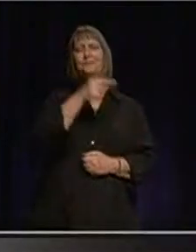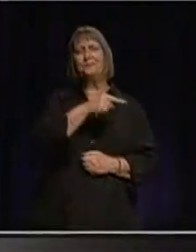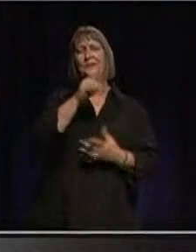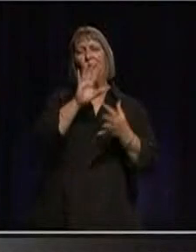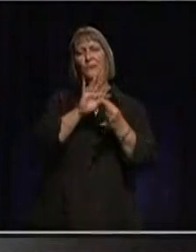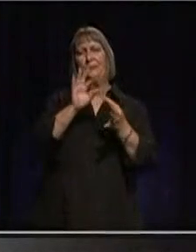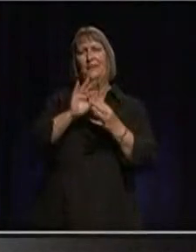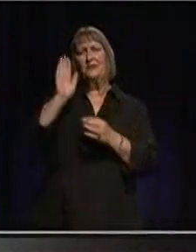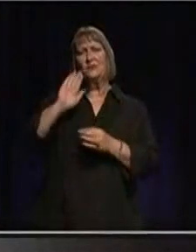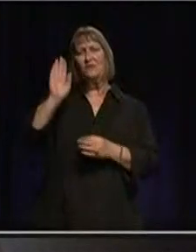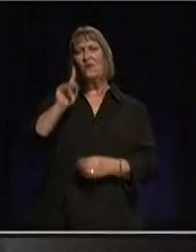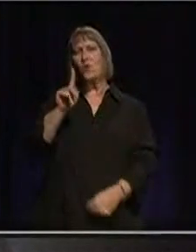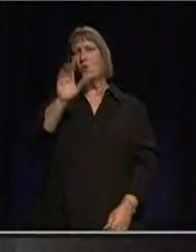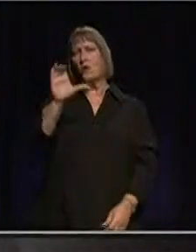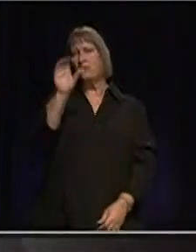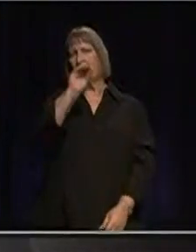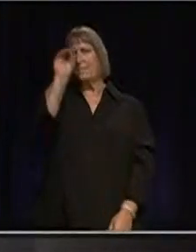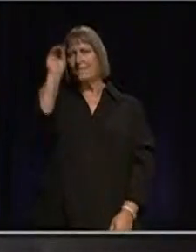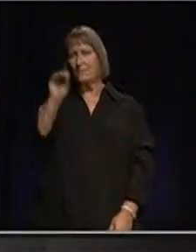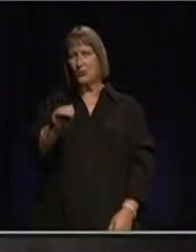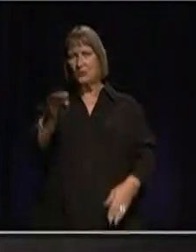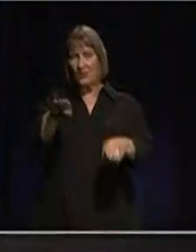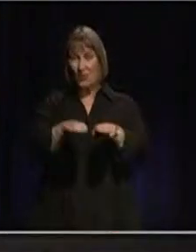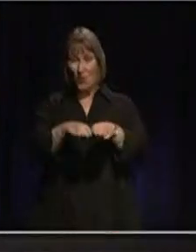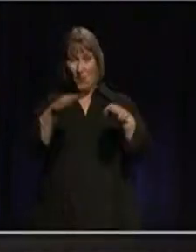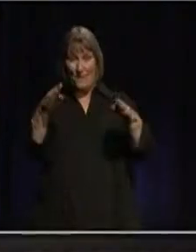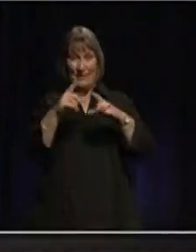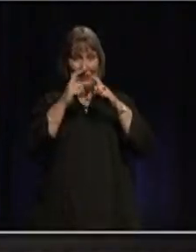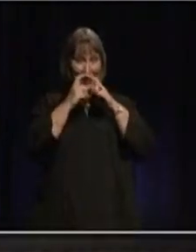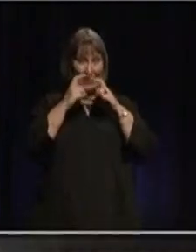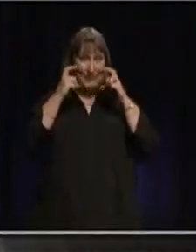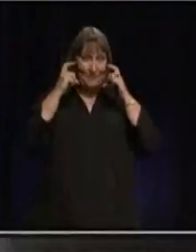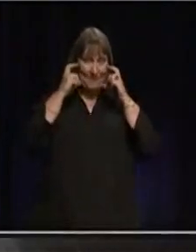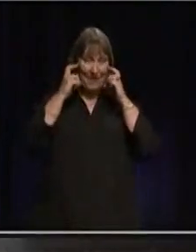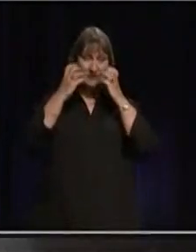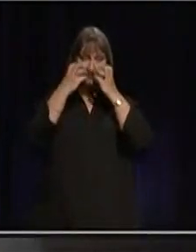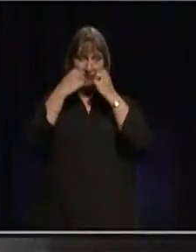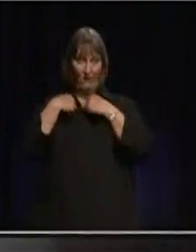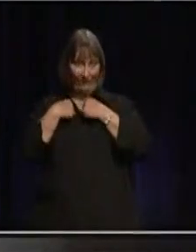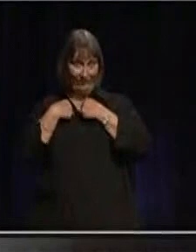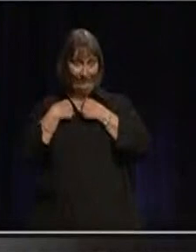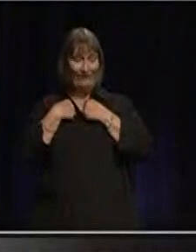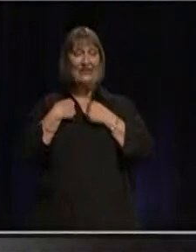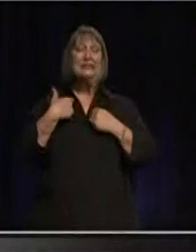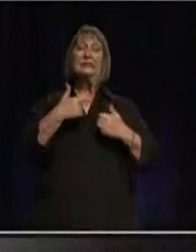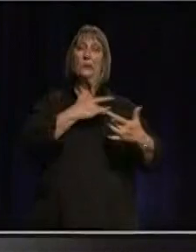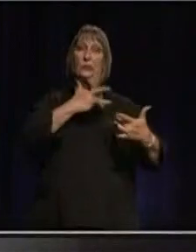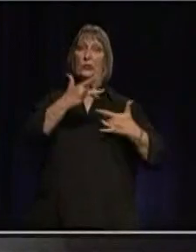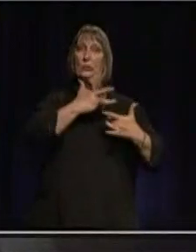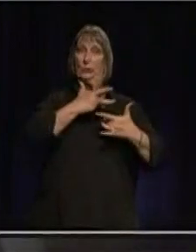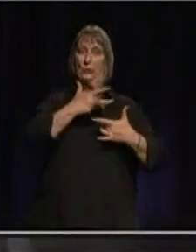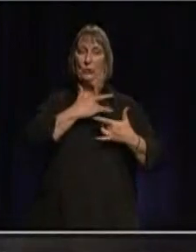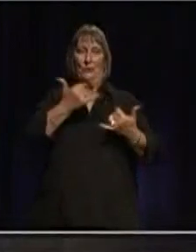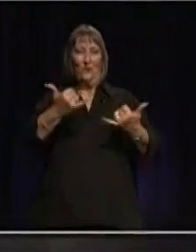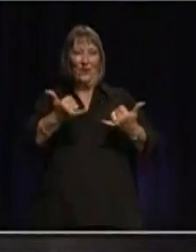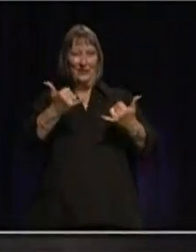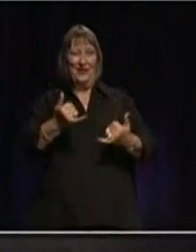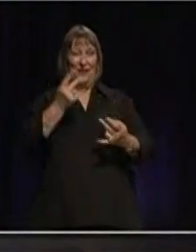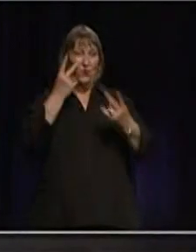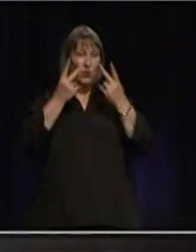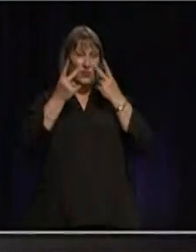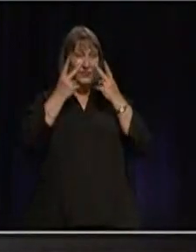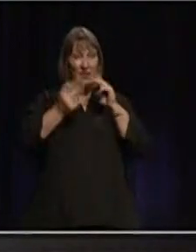of the 100% opening and lifting of the mask mandate, that there are some concerns. This month, we're seeing the